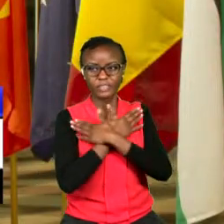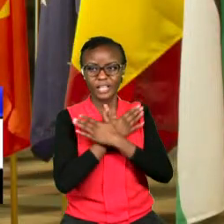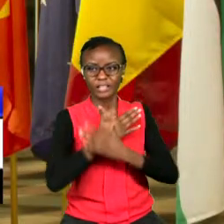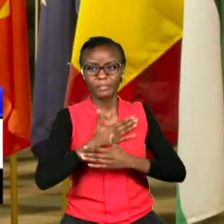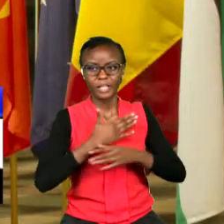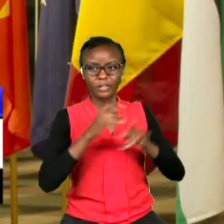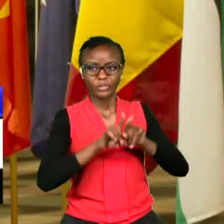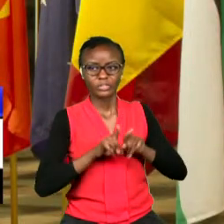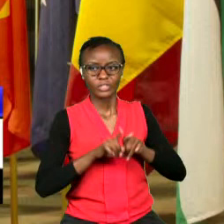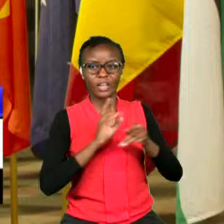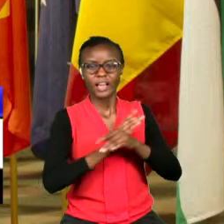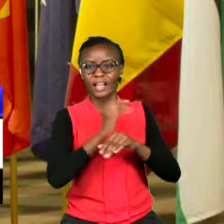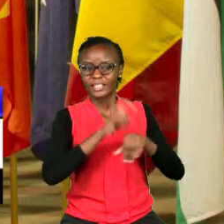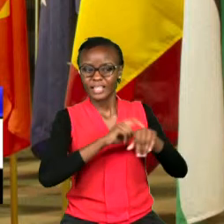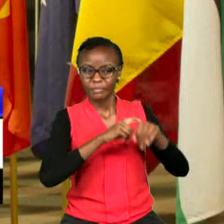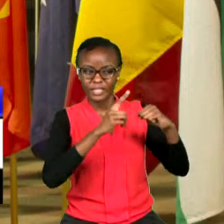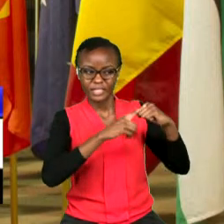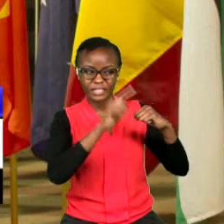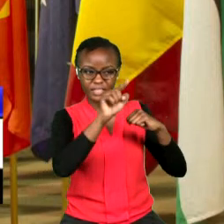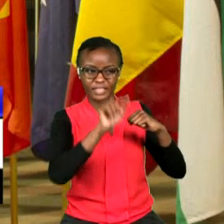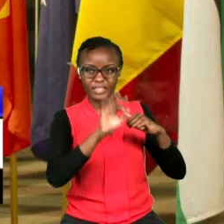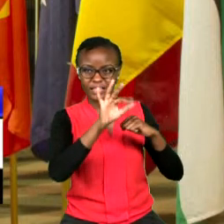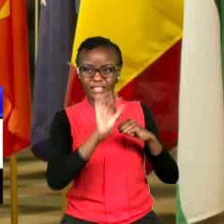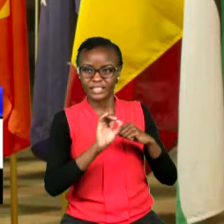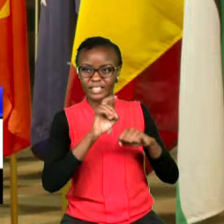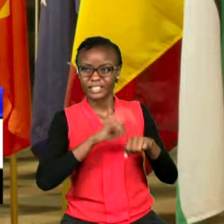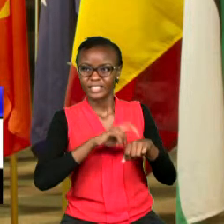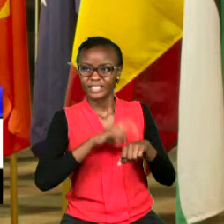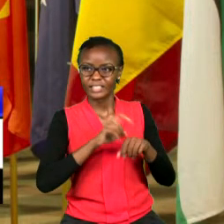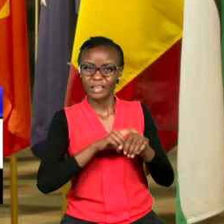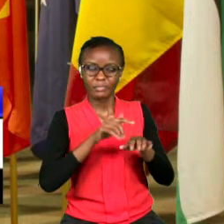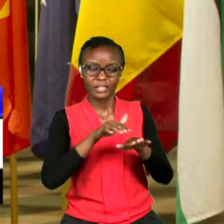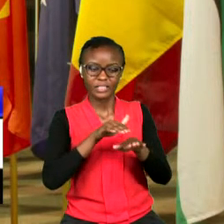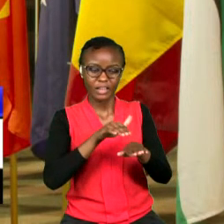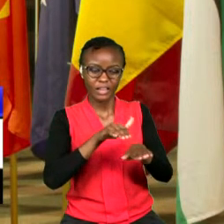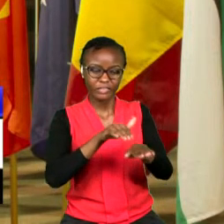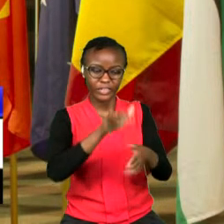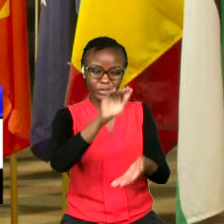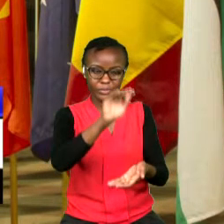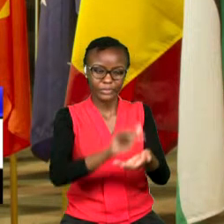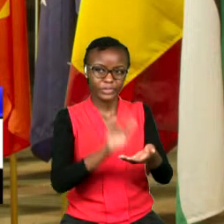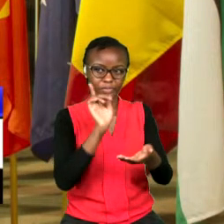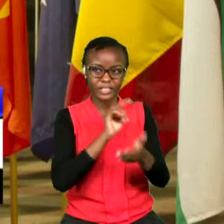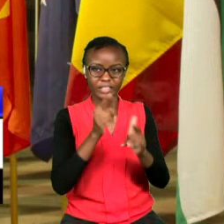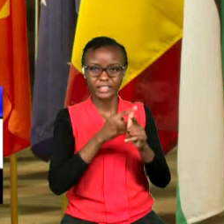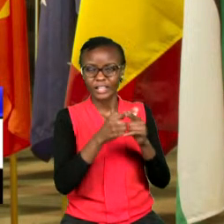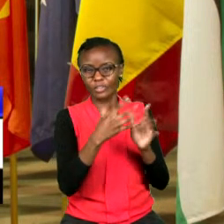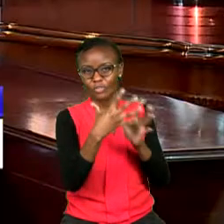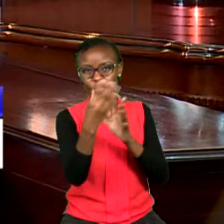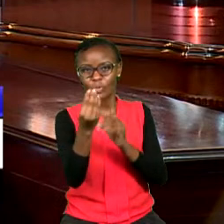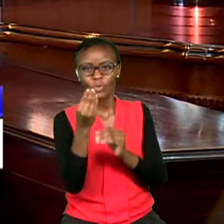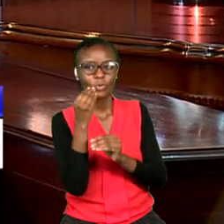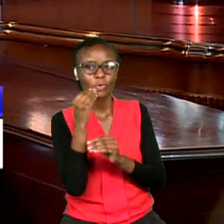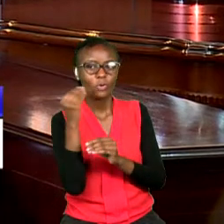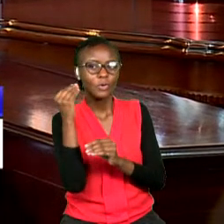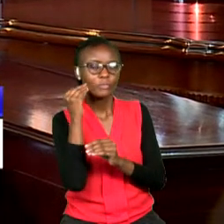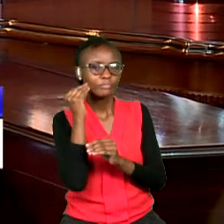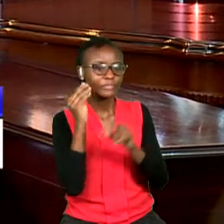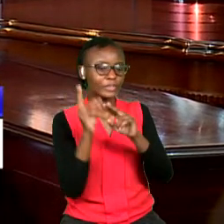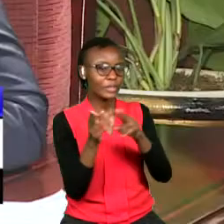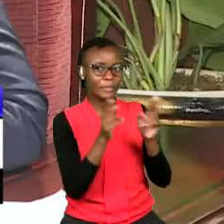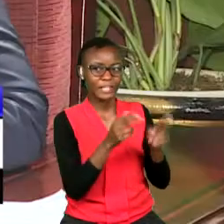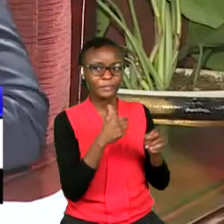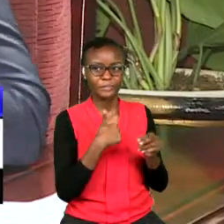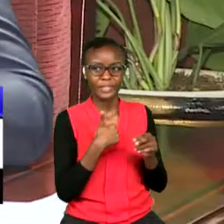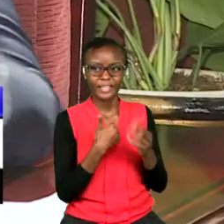around 6:30, when the traffic jam has eased, try to find my way home. And normally, I'm